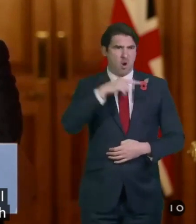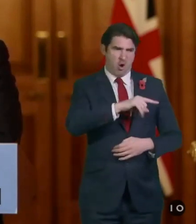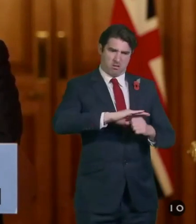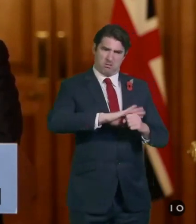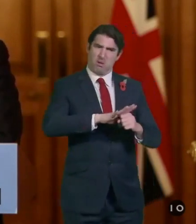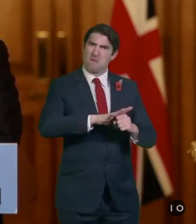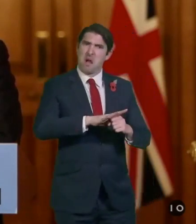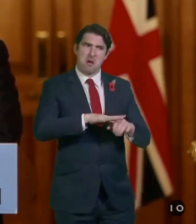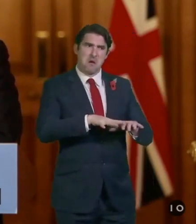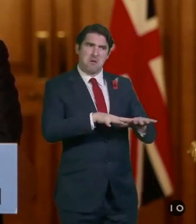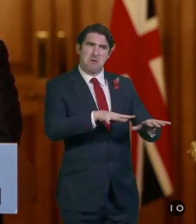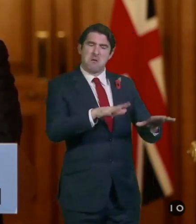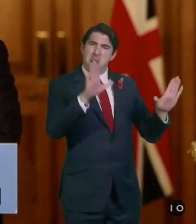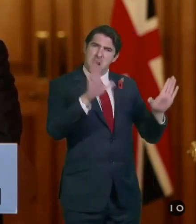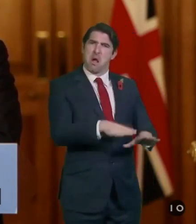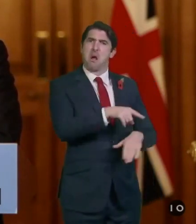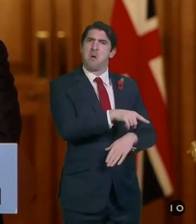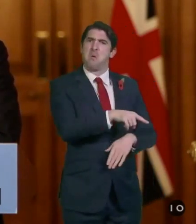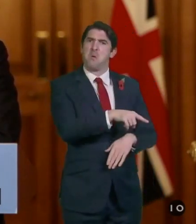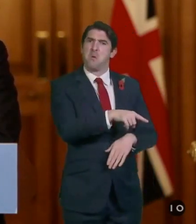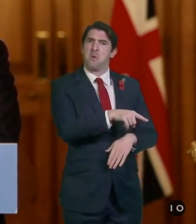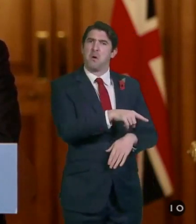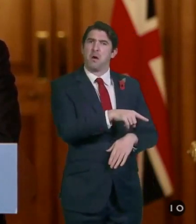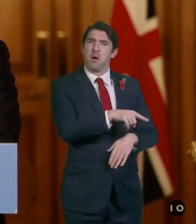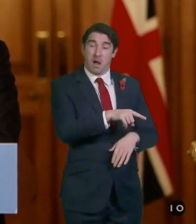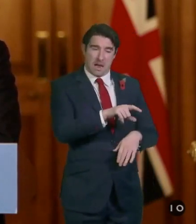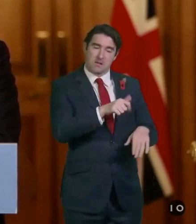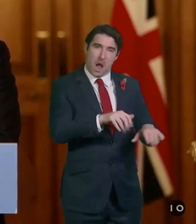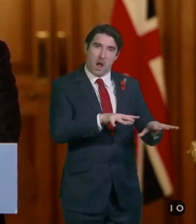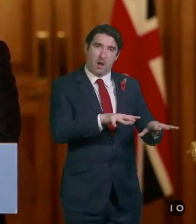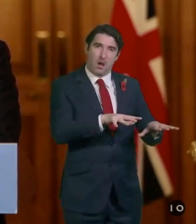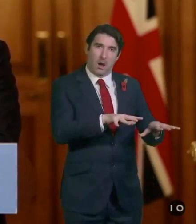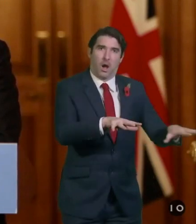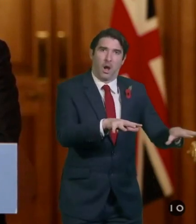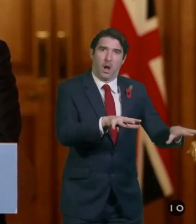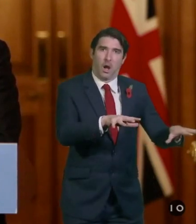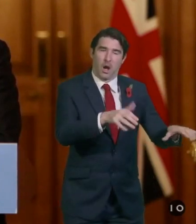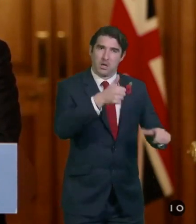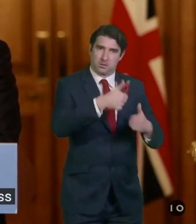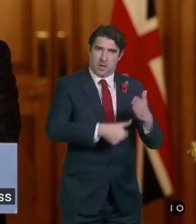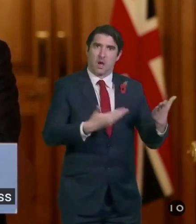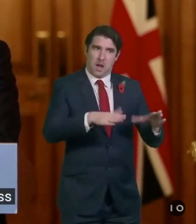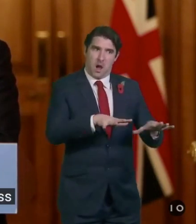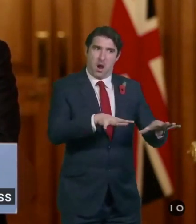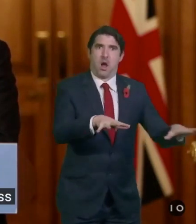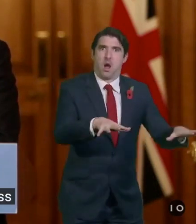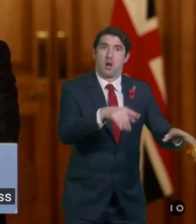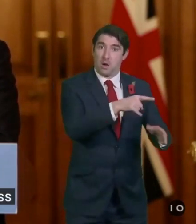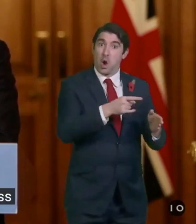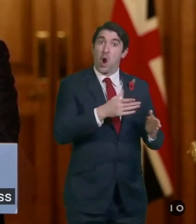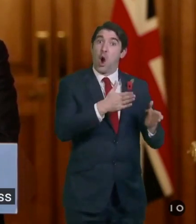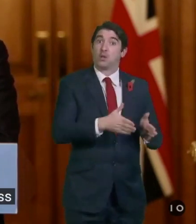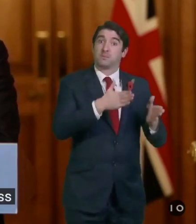current projections mean that hospitals in the southwest will run out of capacity in just a matter of